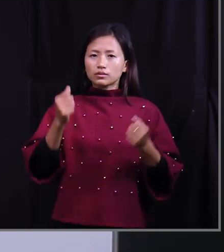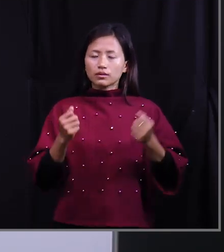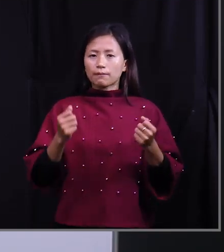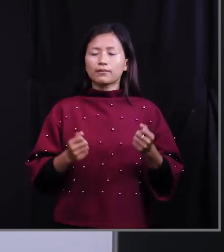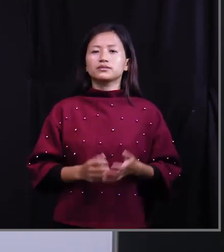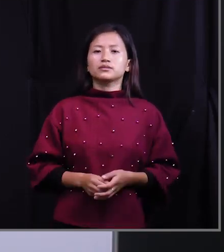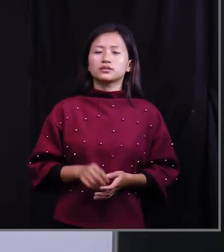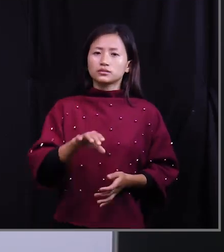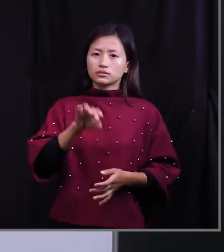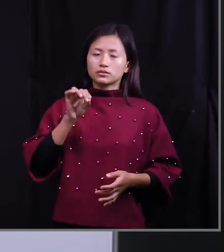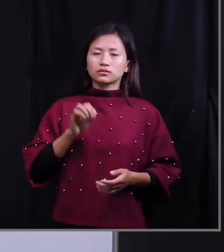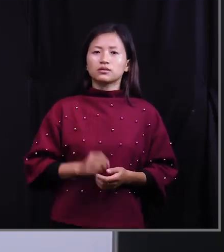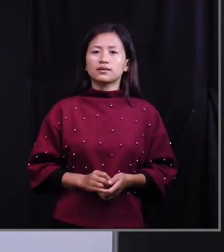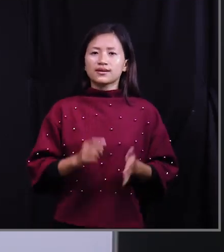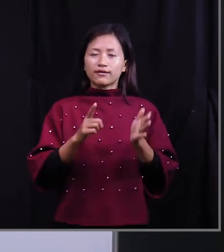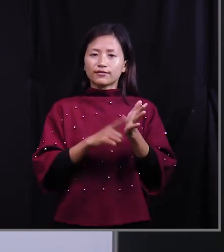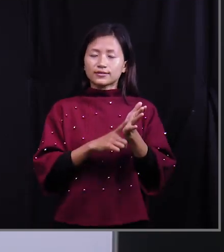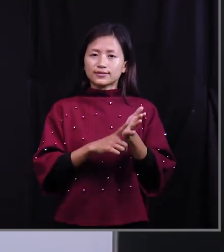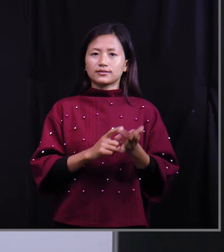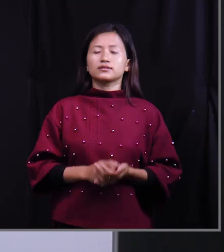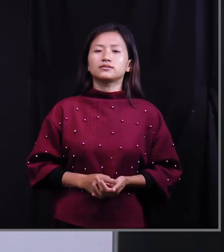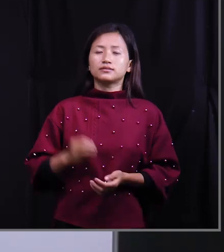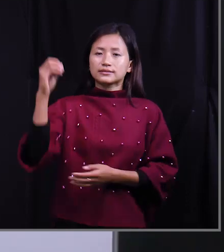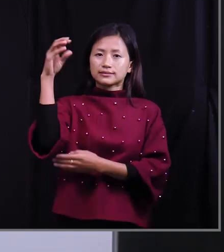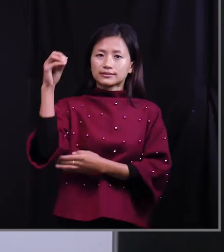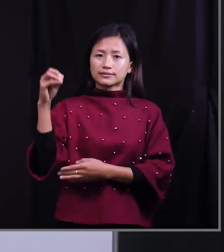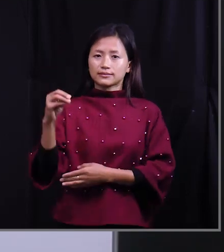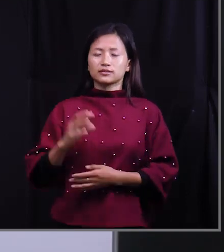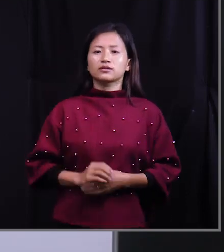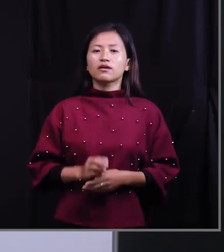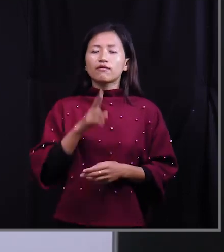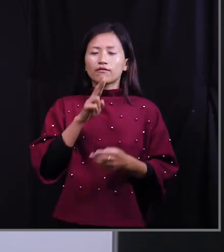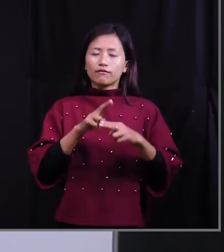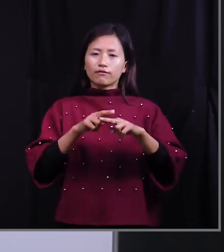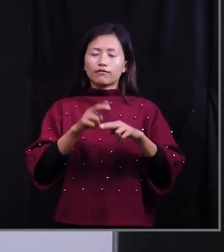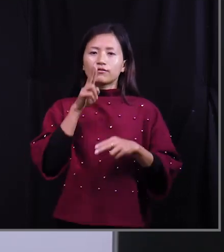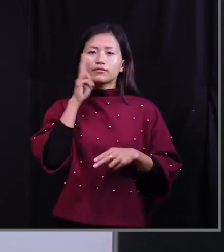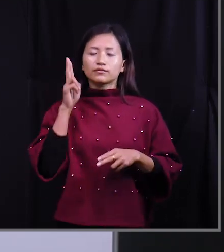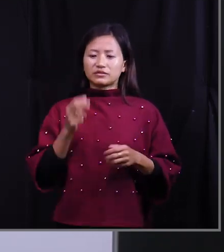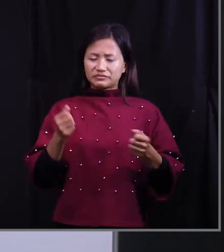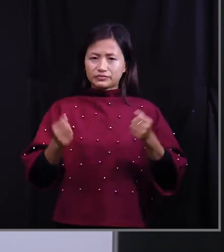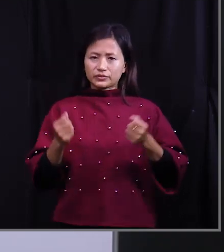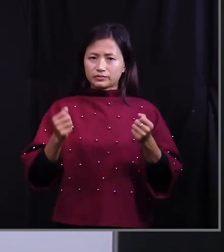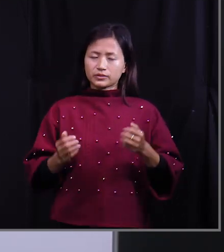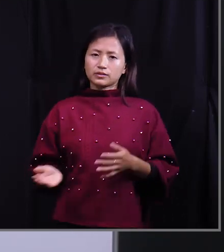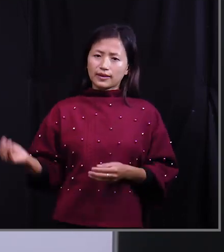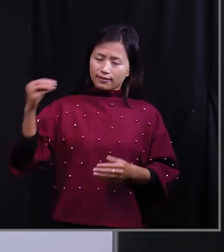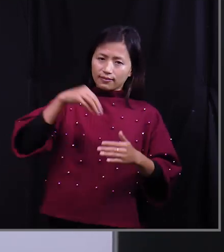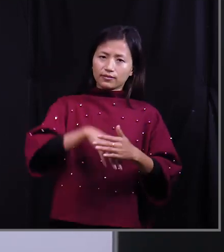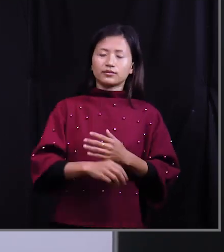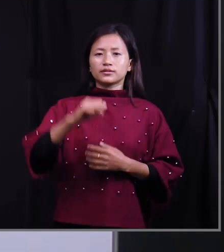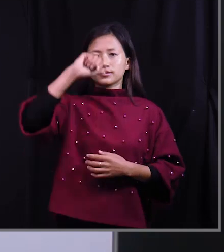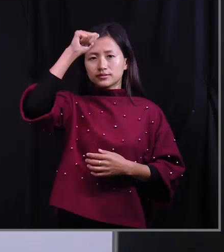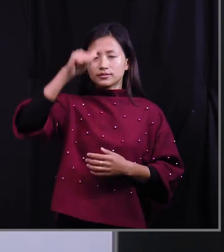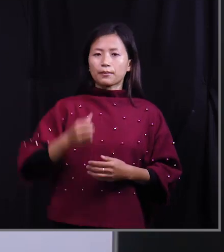took the early warning signal that foreign car manufacturing company is entering India.